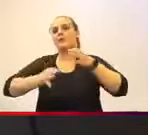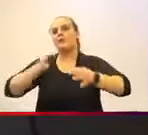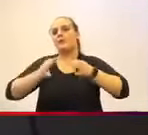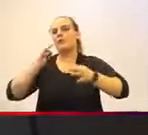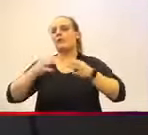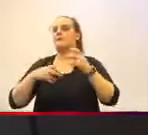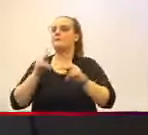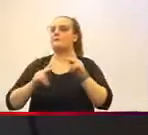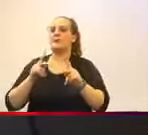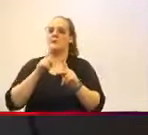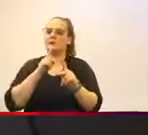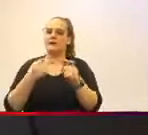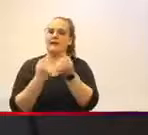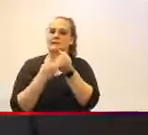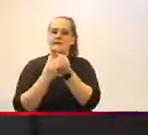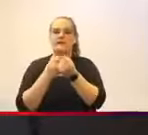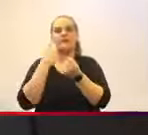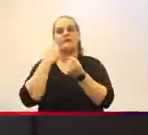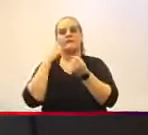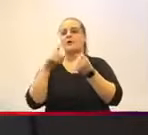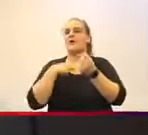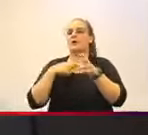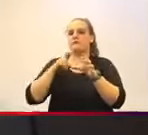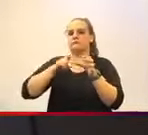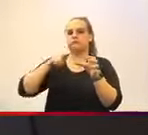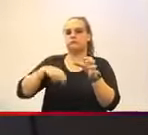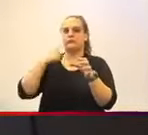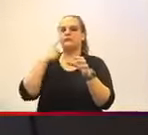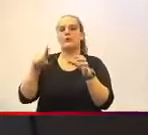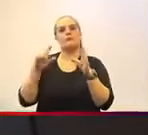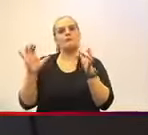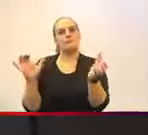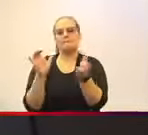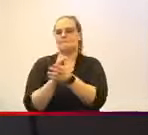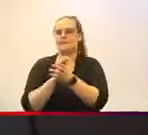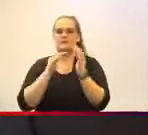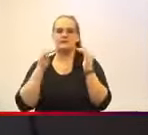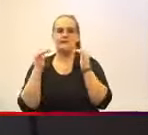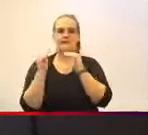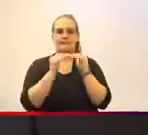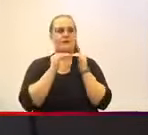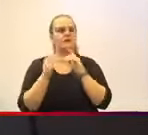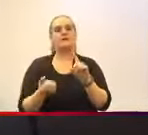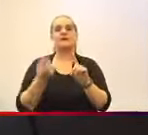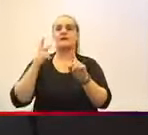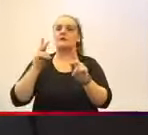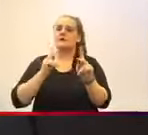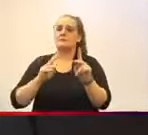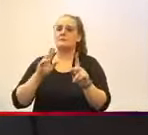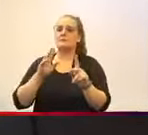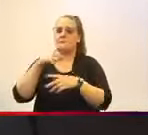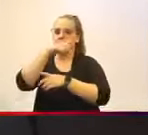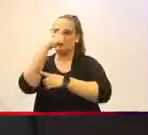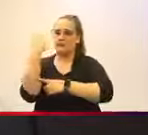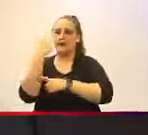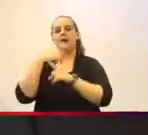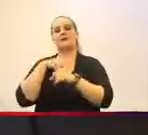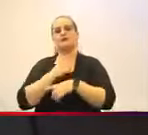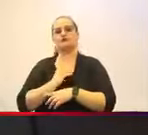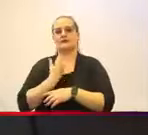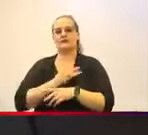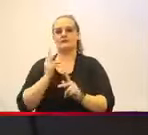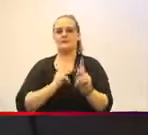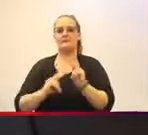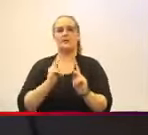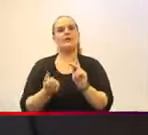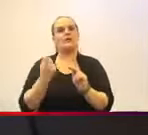marriage equality. Black and brown trans folks are experiencing violence at the hands of those meant to protect them. We are